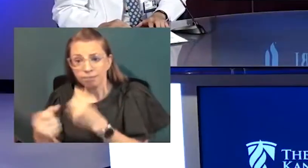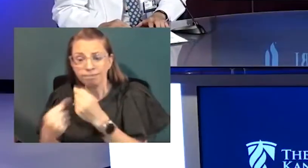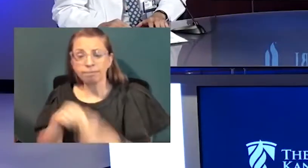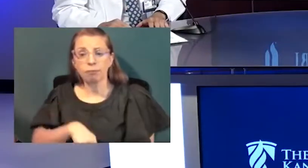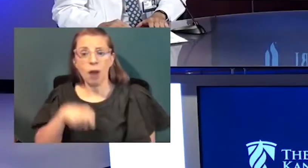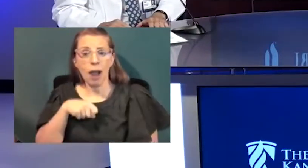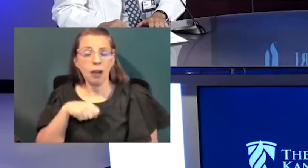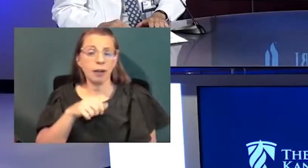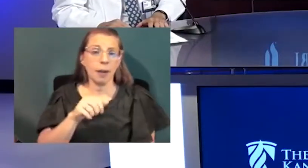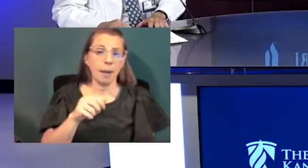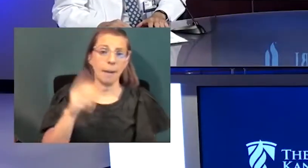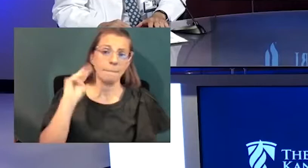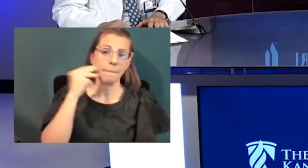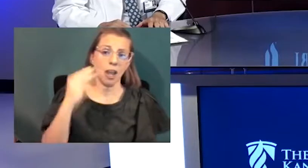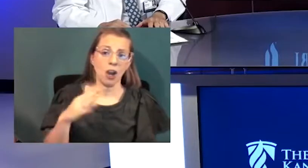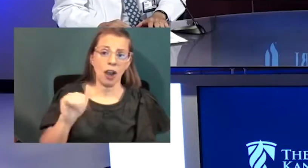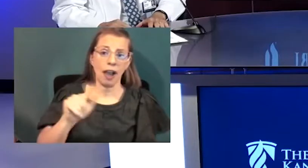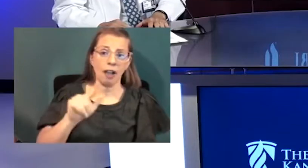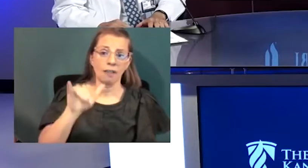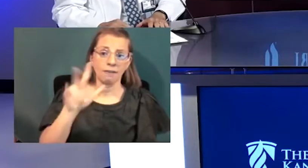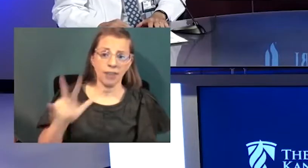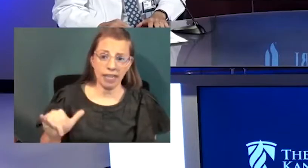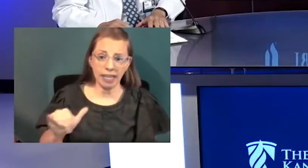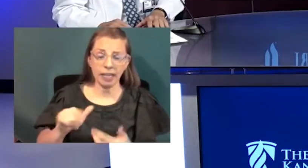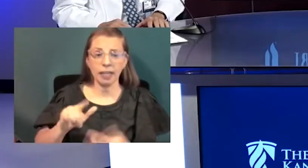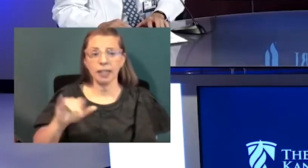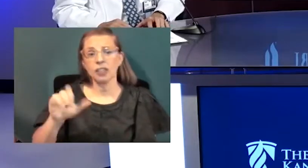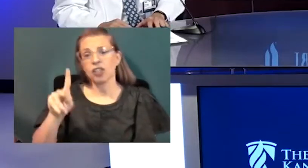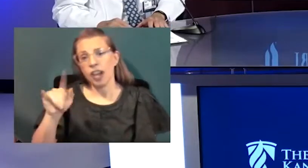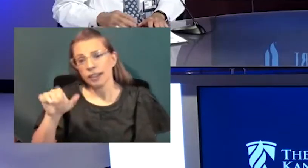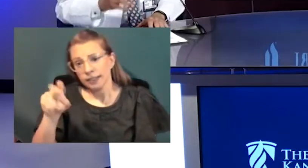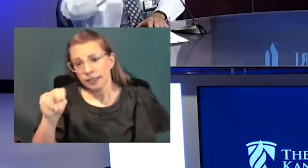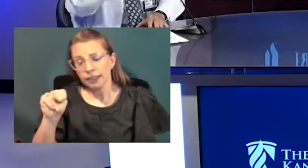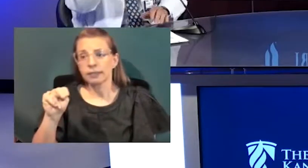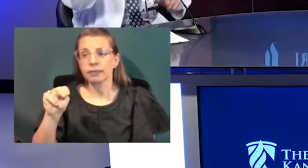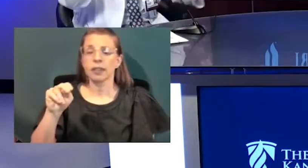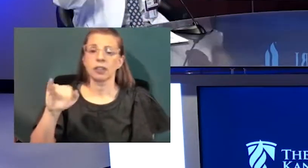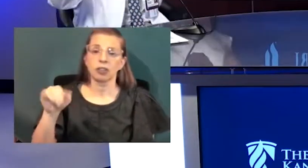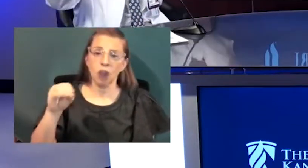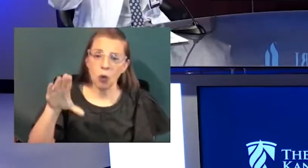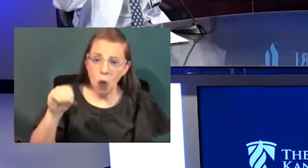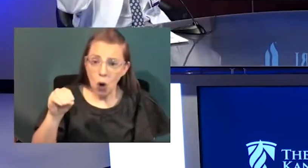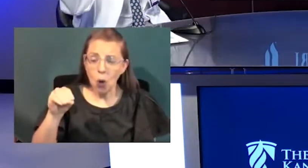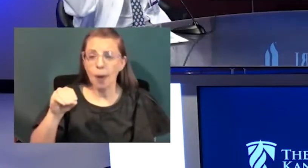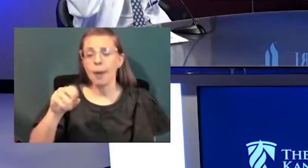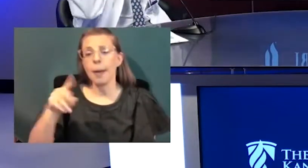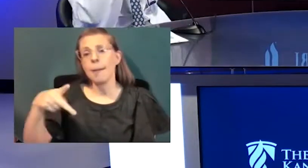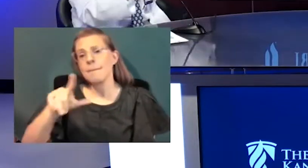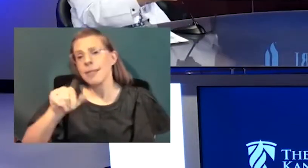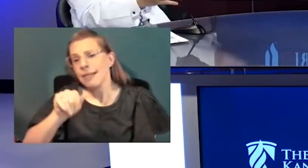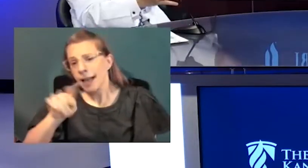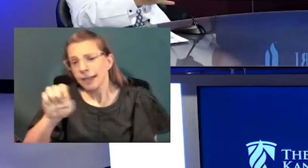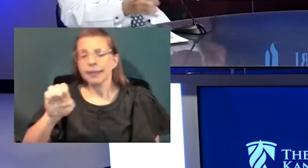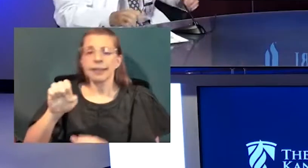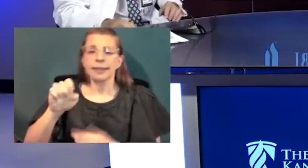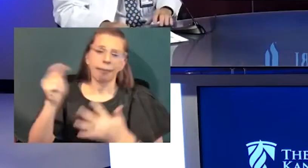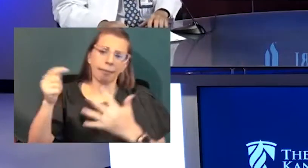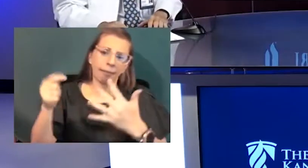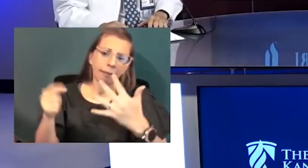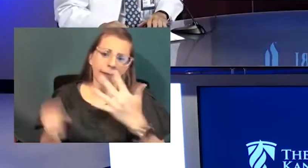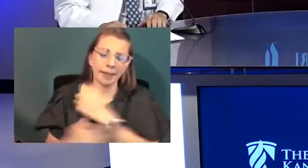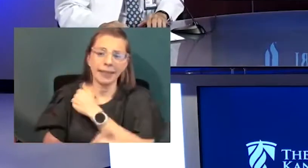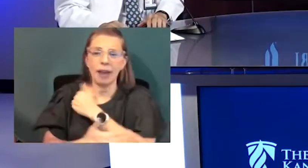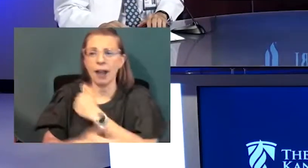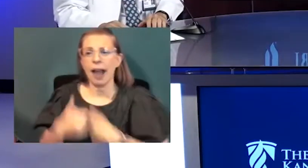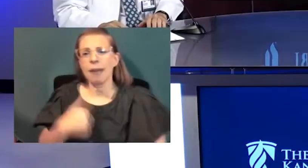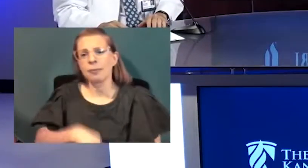and by, you know, Jackson County, Johnson County, Wyandotte County, you know, Clay County, Platte County, whatever. I'm proud to be here, and so